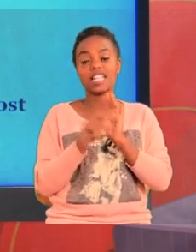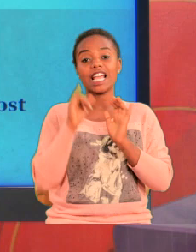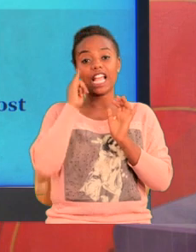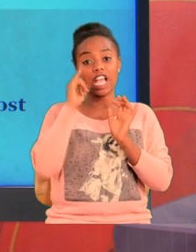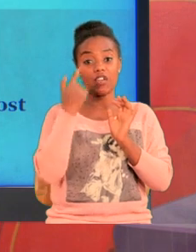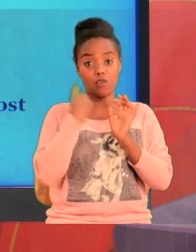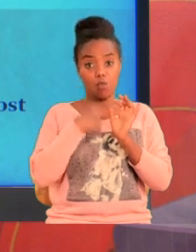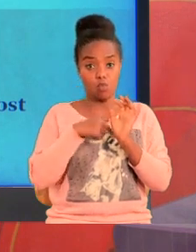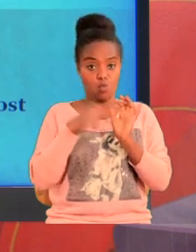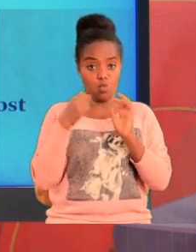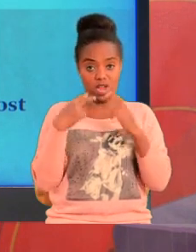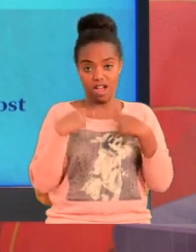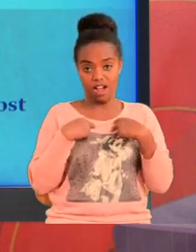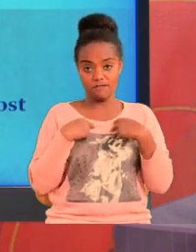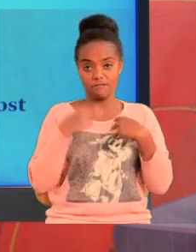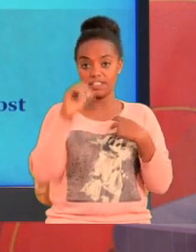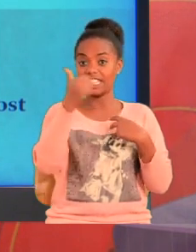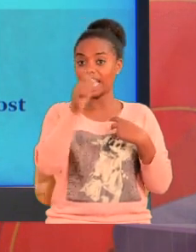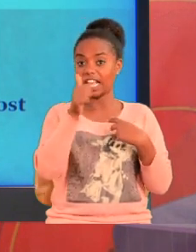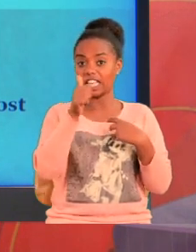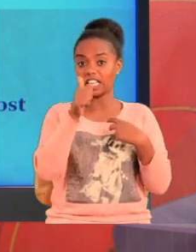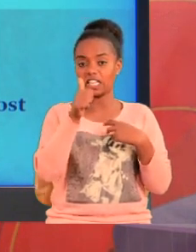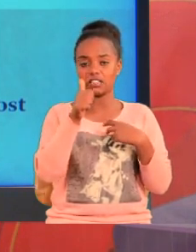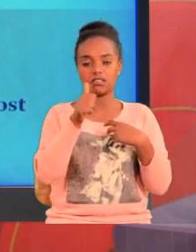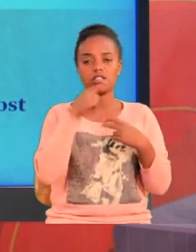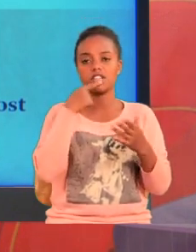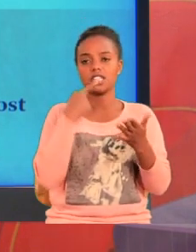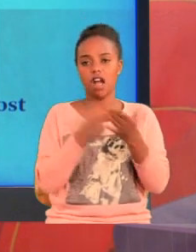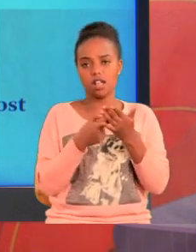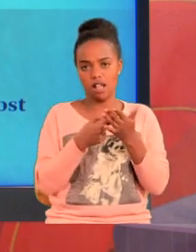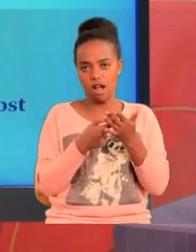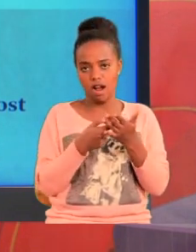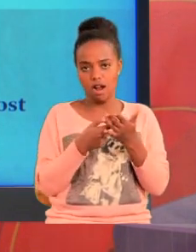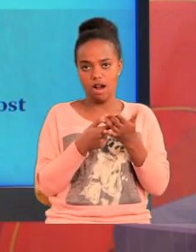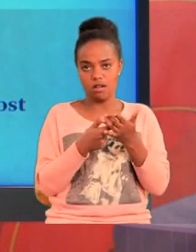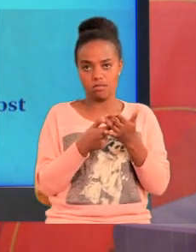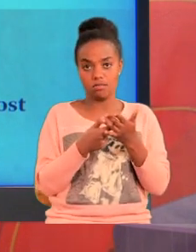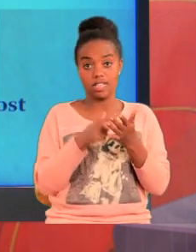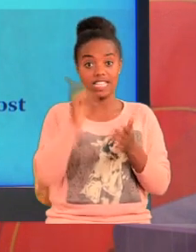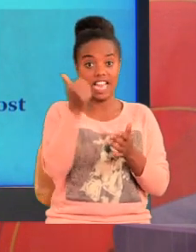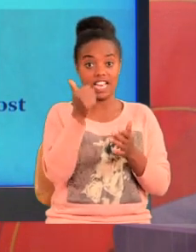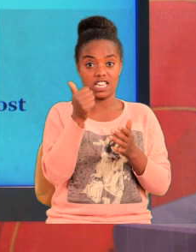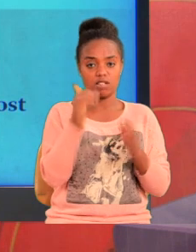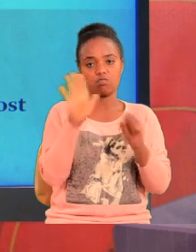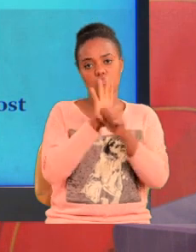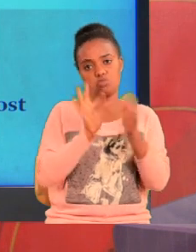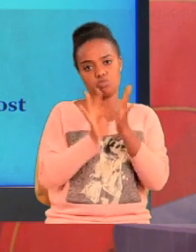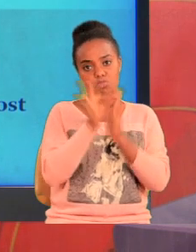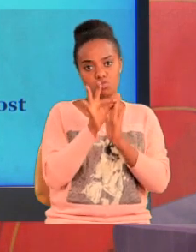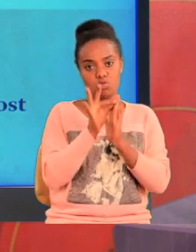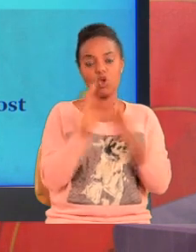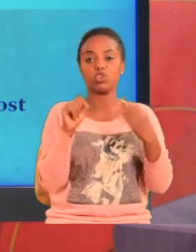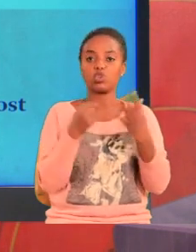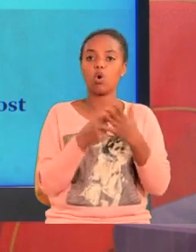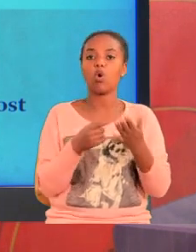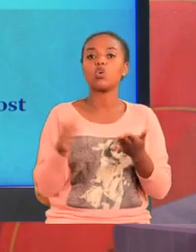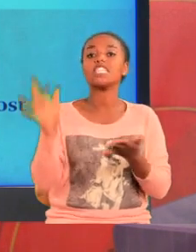have 10 data set, it's even. The